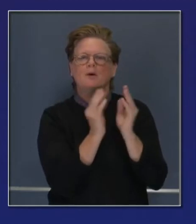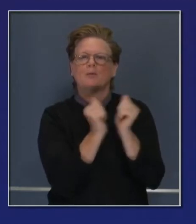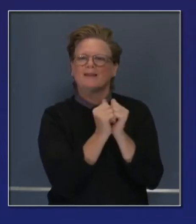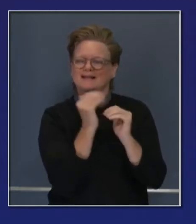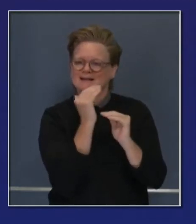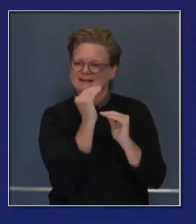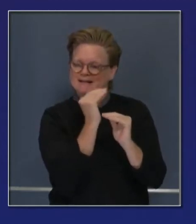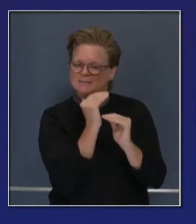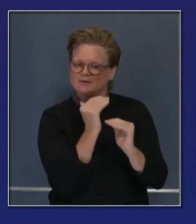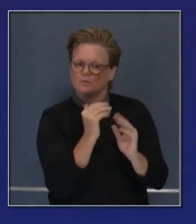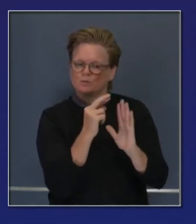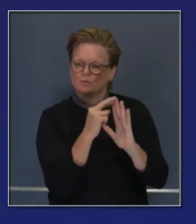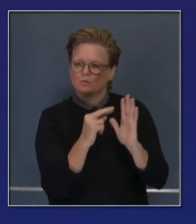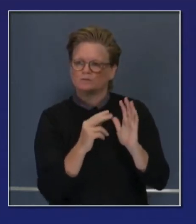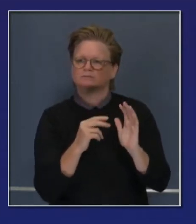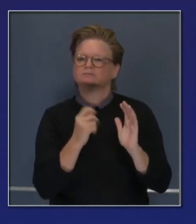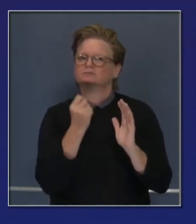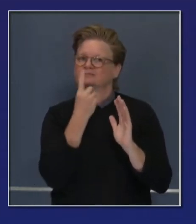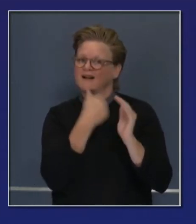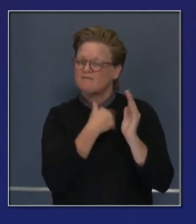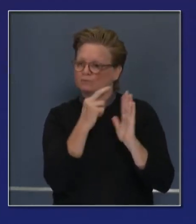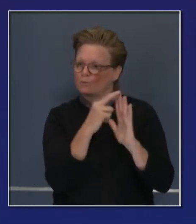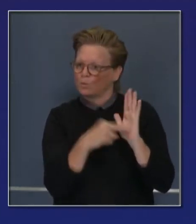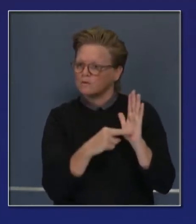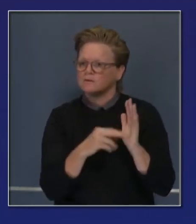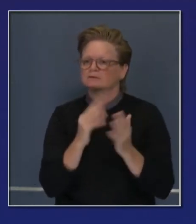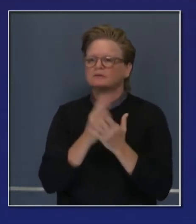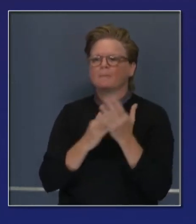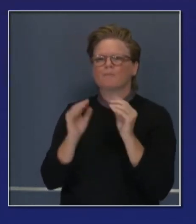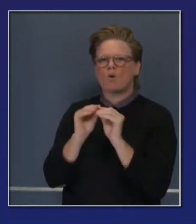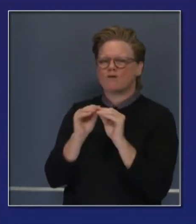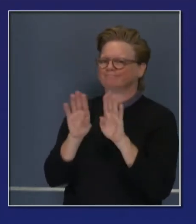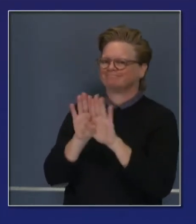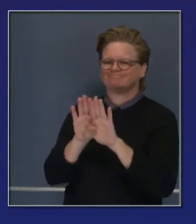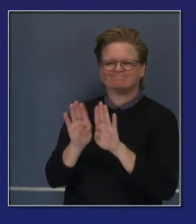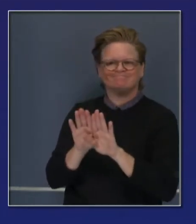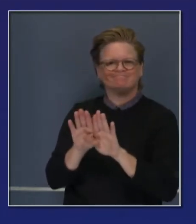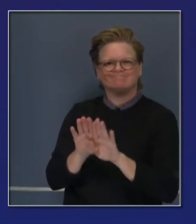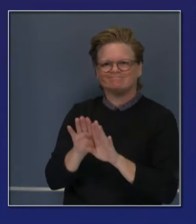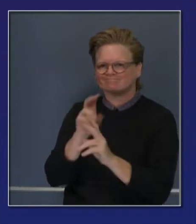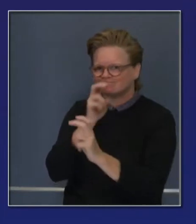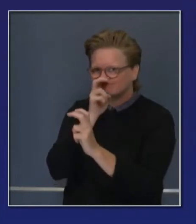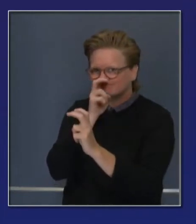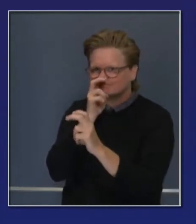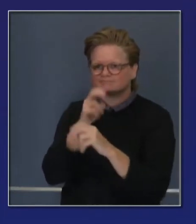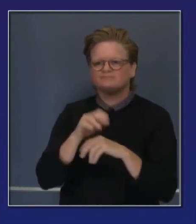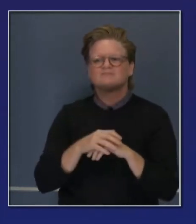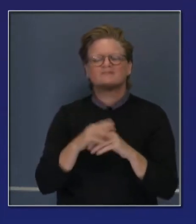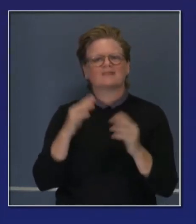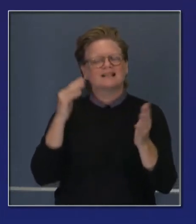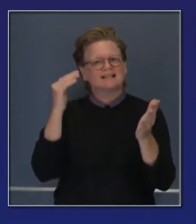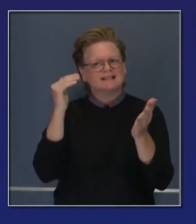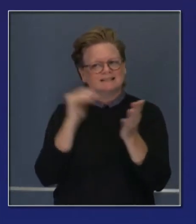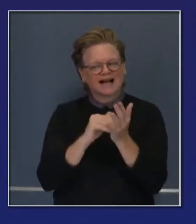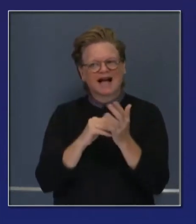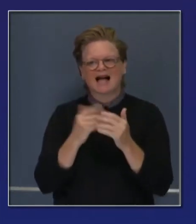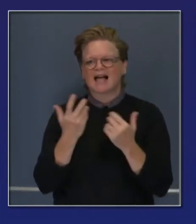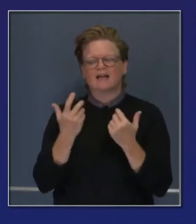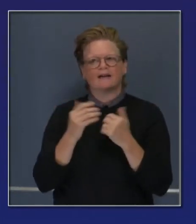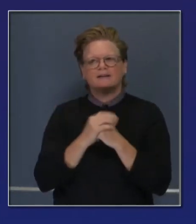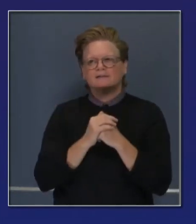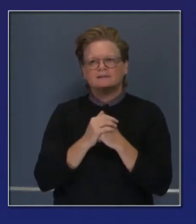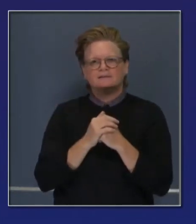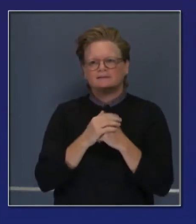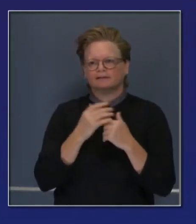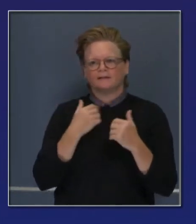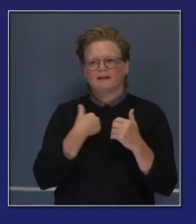move forward, how we could be more mindful of your health and safety so we don't have to continue to go back and forth,